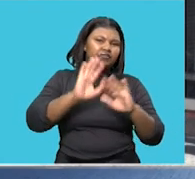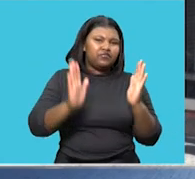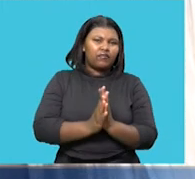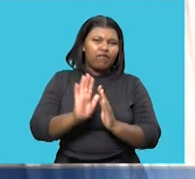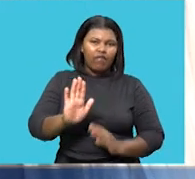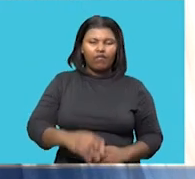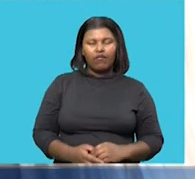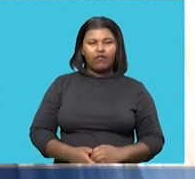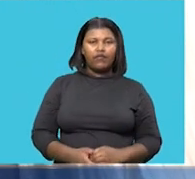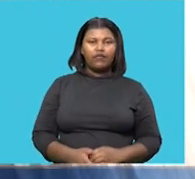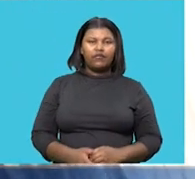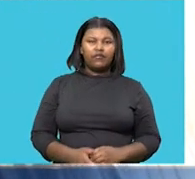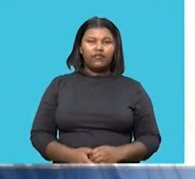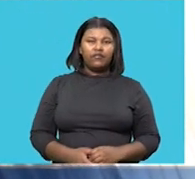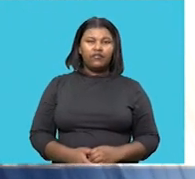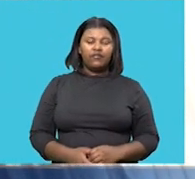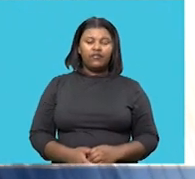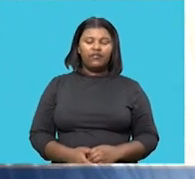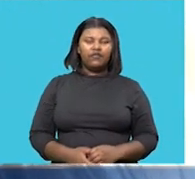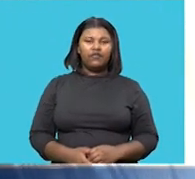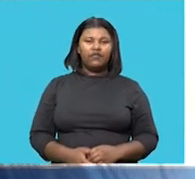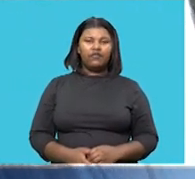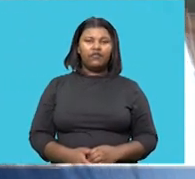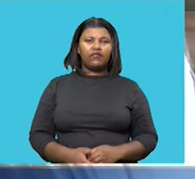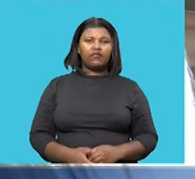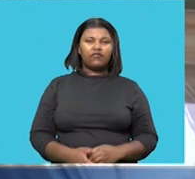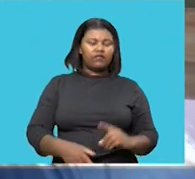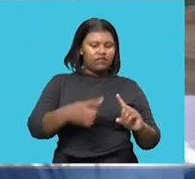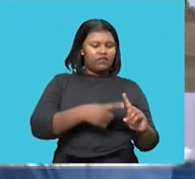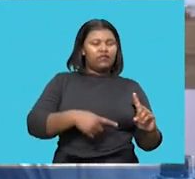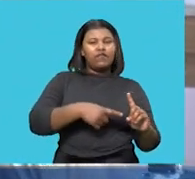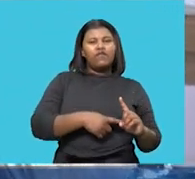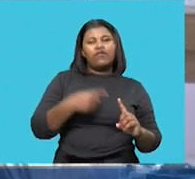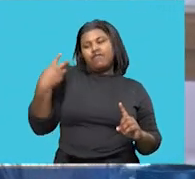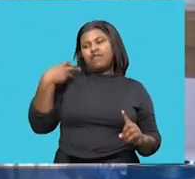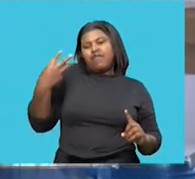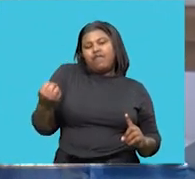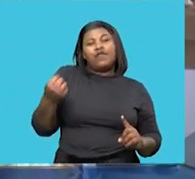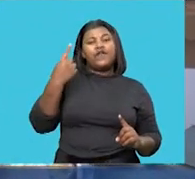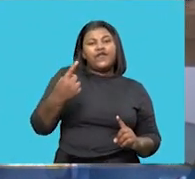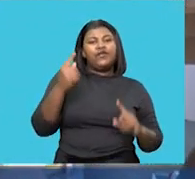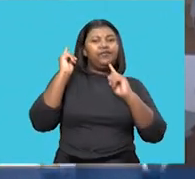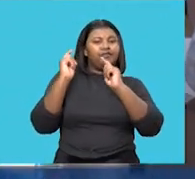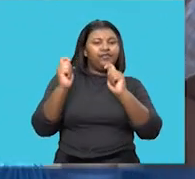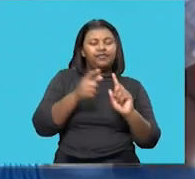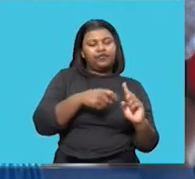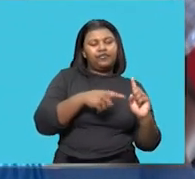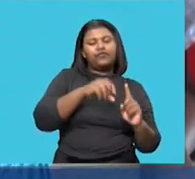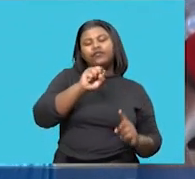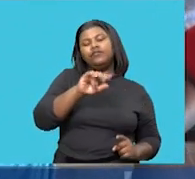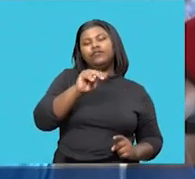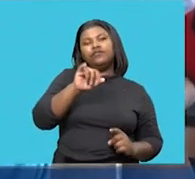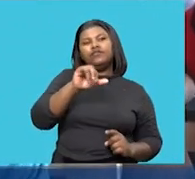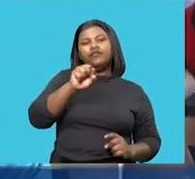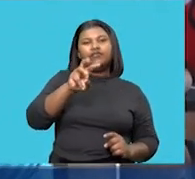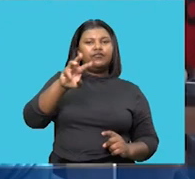for future. Ungqongqoshe womnyango wezokuthutha uSindisiwe Chikunga bekumele beyisikhulume esiqavile kulo mcimbi kodwa akazange